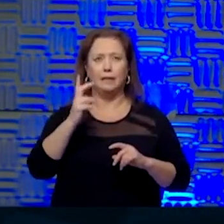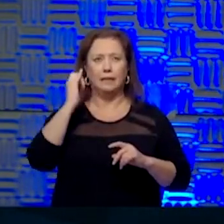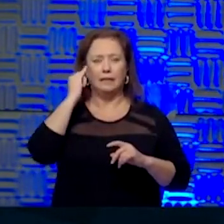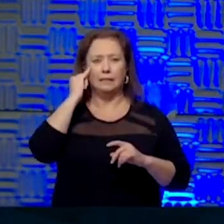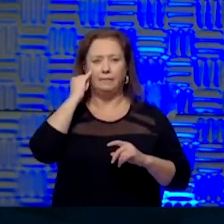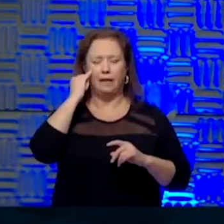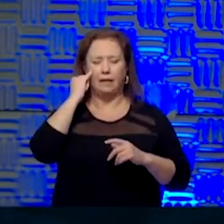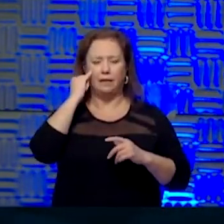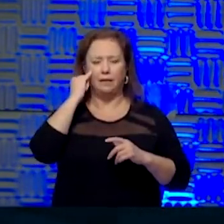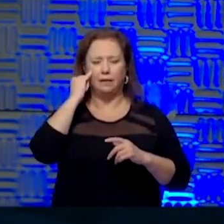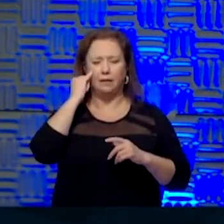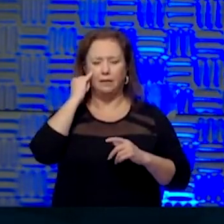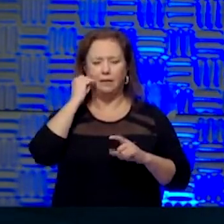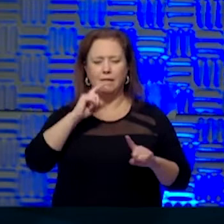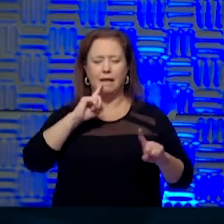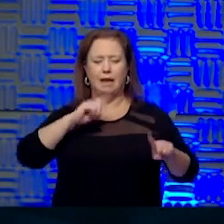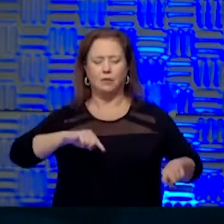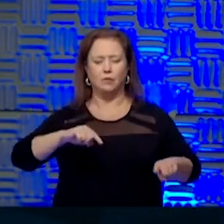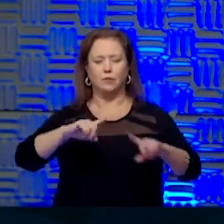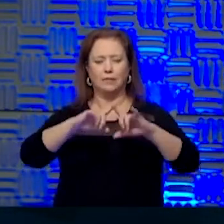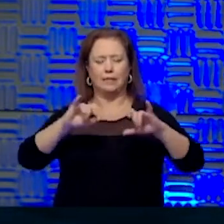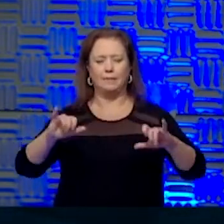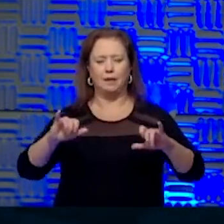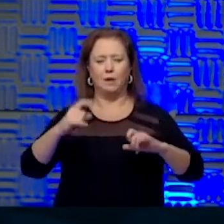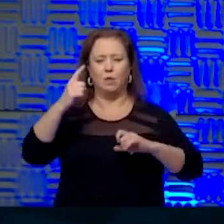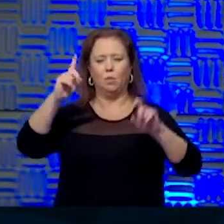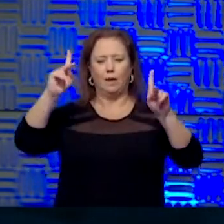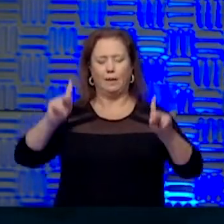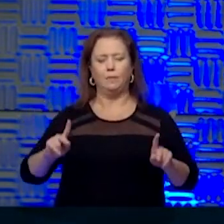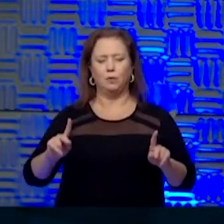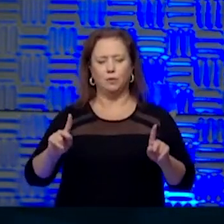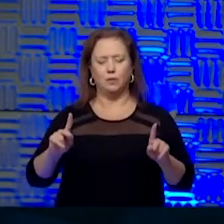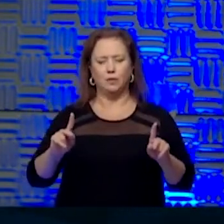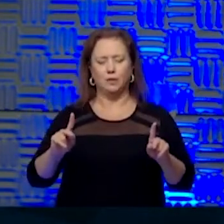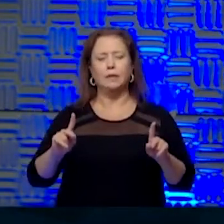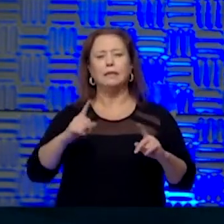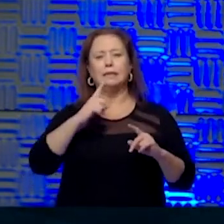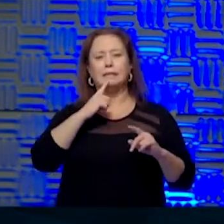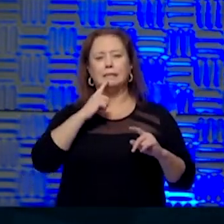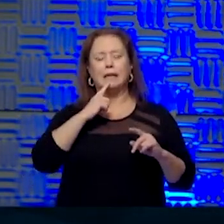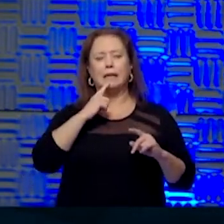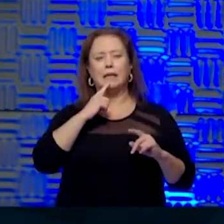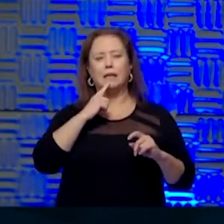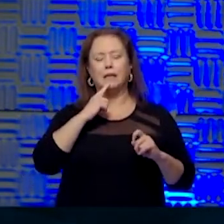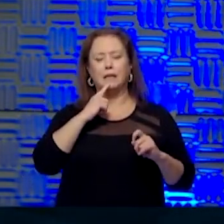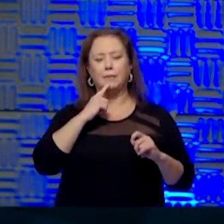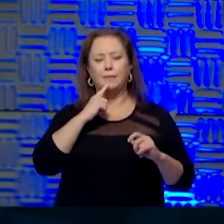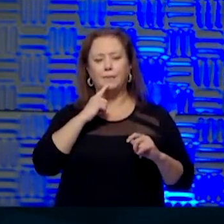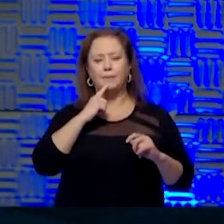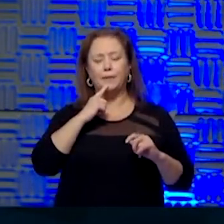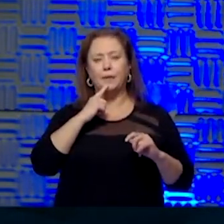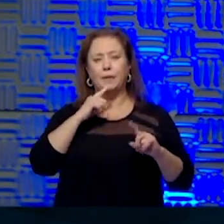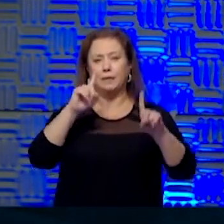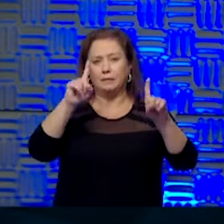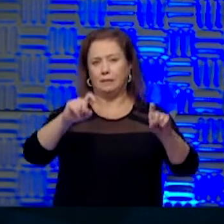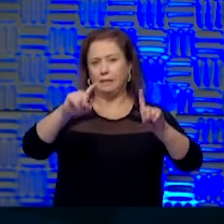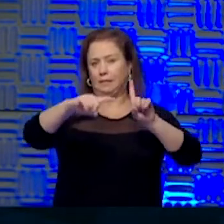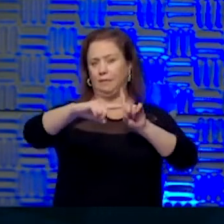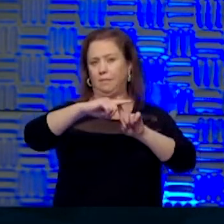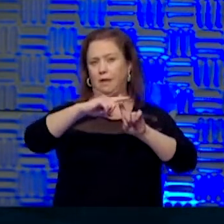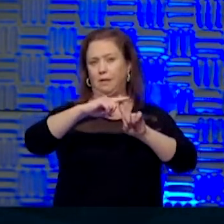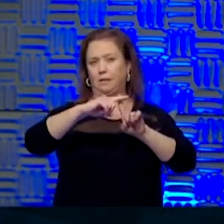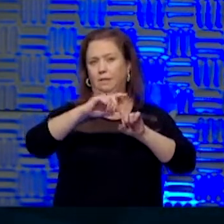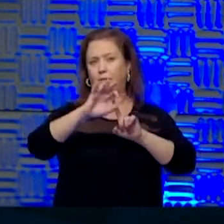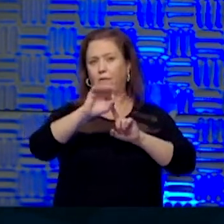a couple you can answer. I have one person who said that she tested positive for the flu